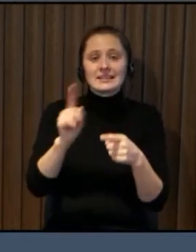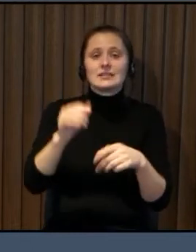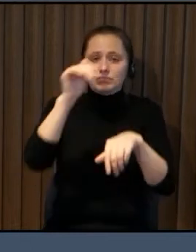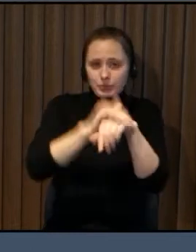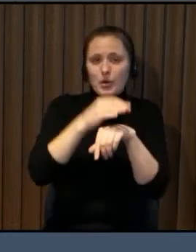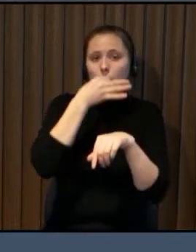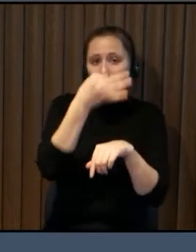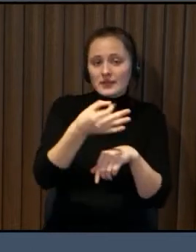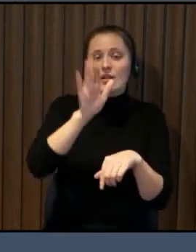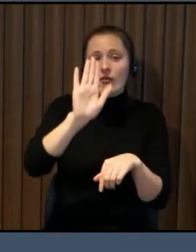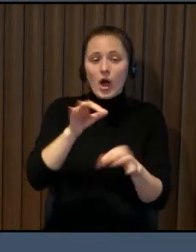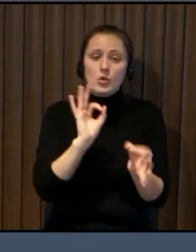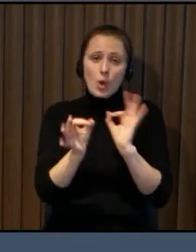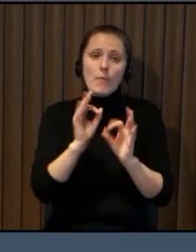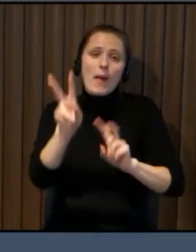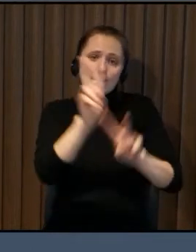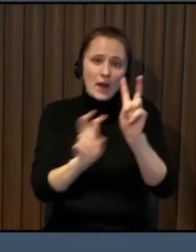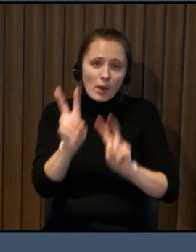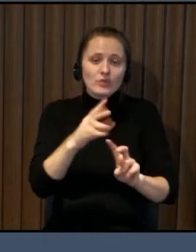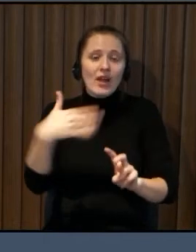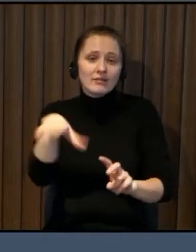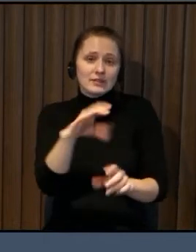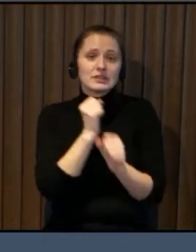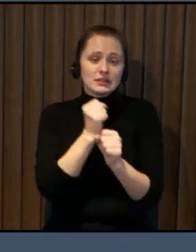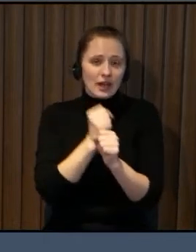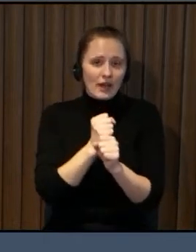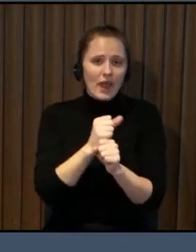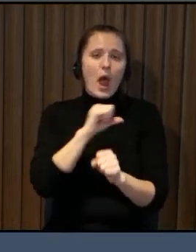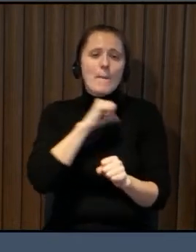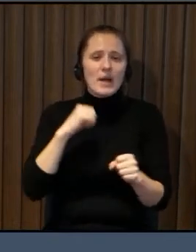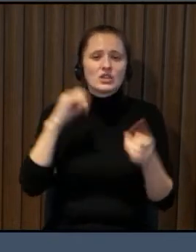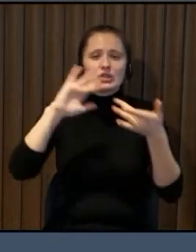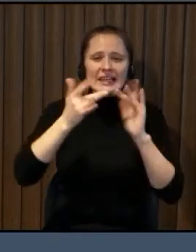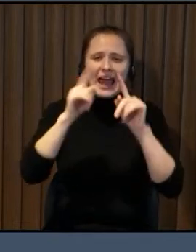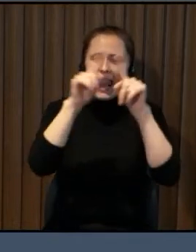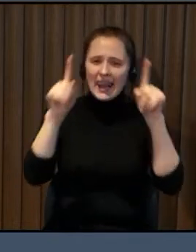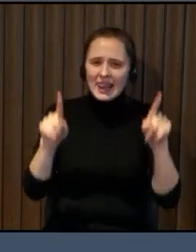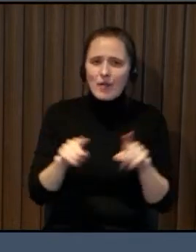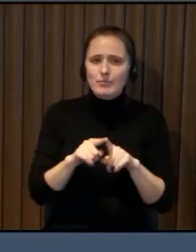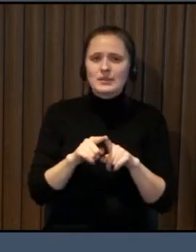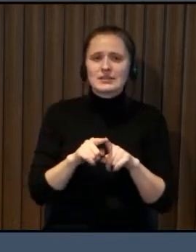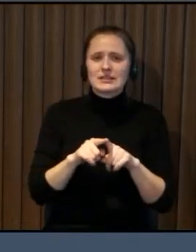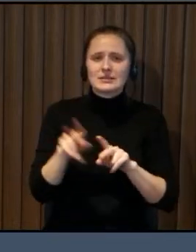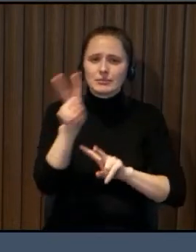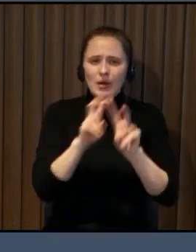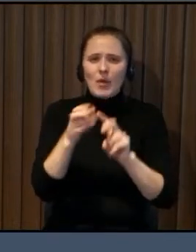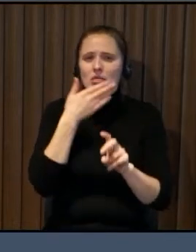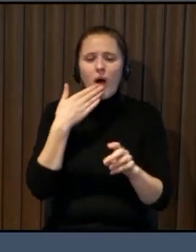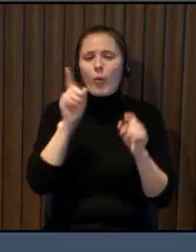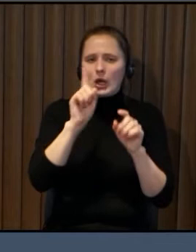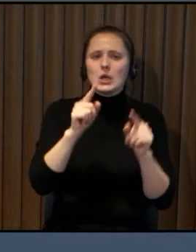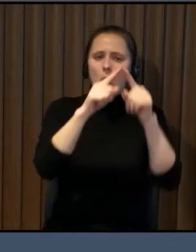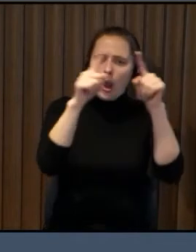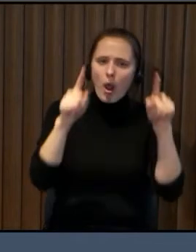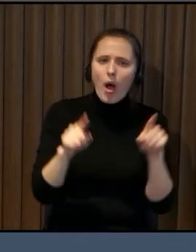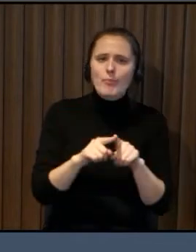this site? And when we have defined the audience, we can test scenarios. So it's